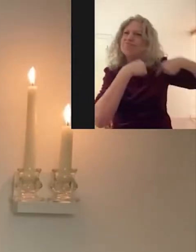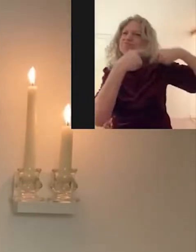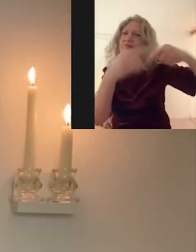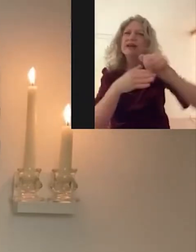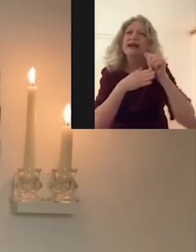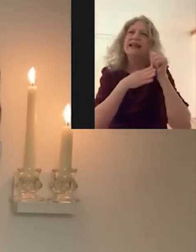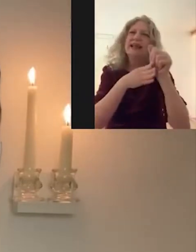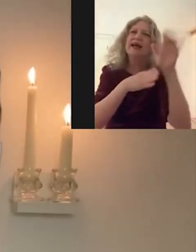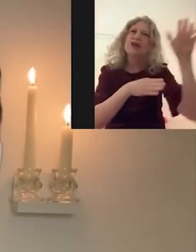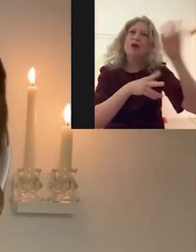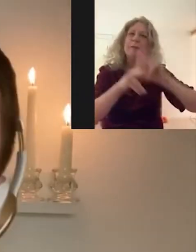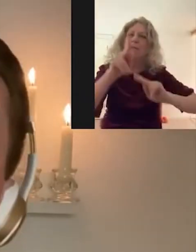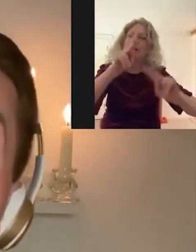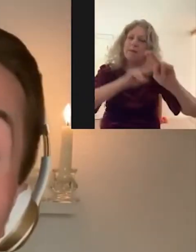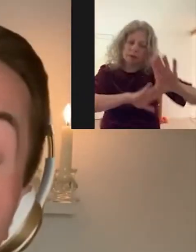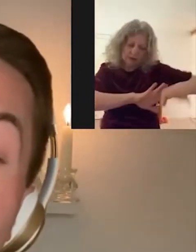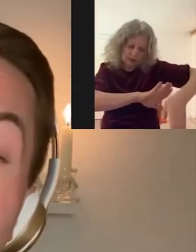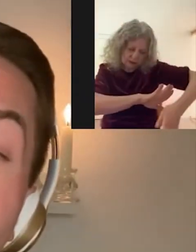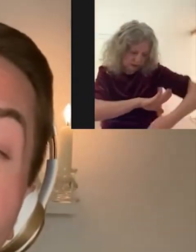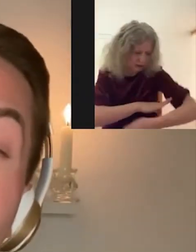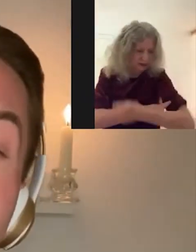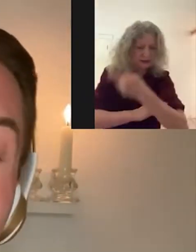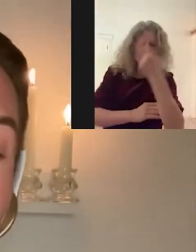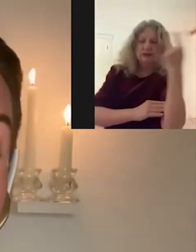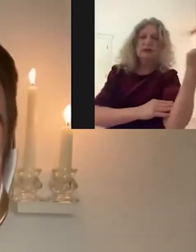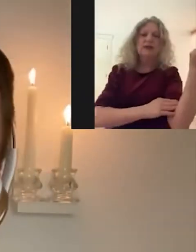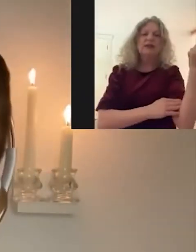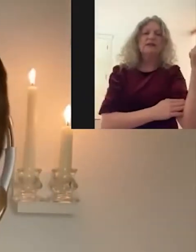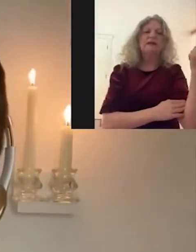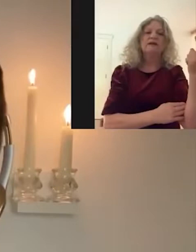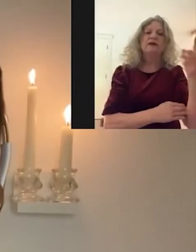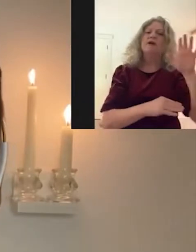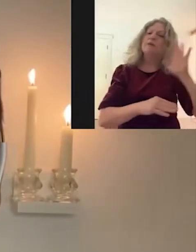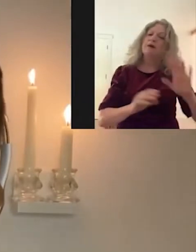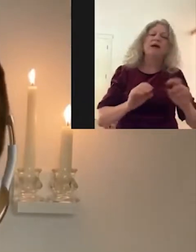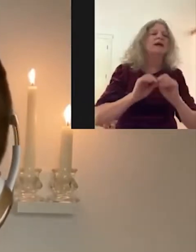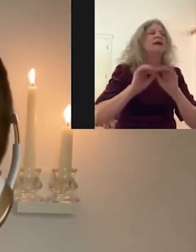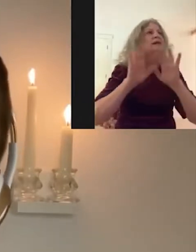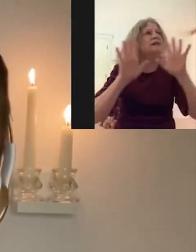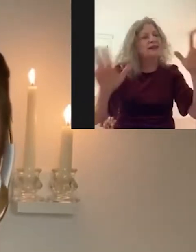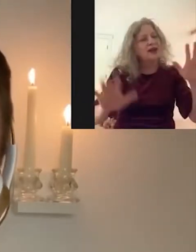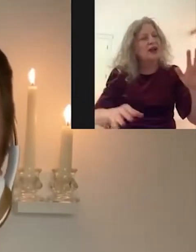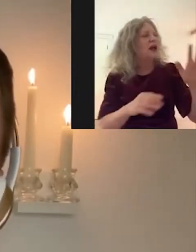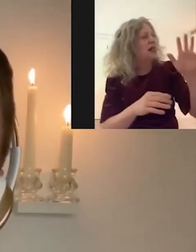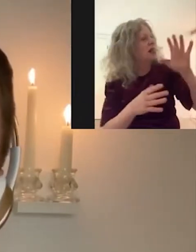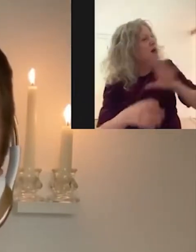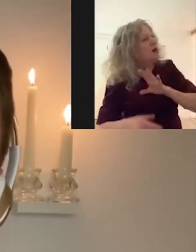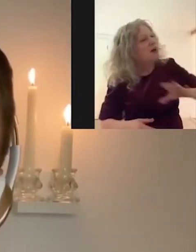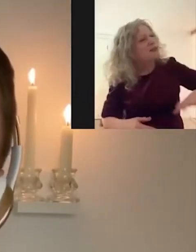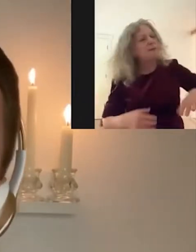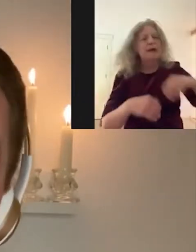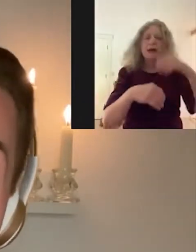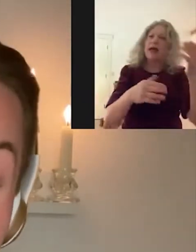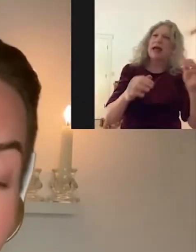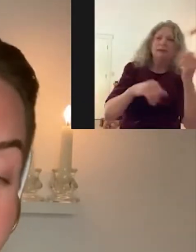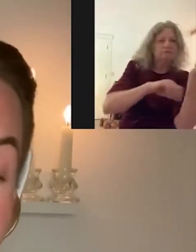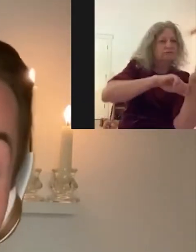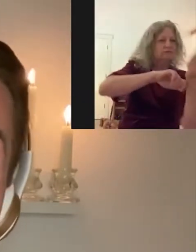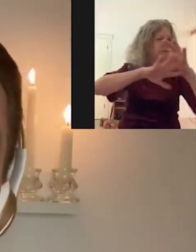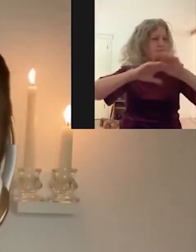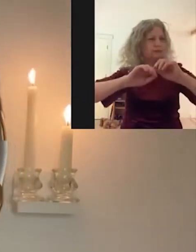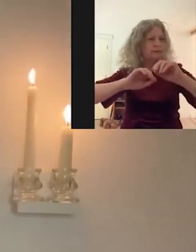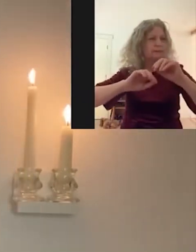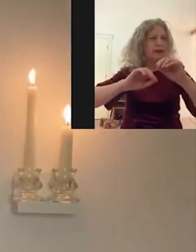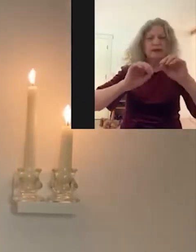and day. May the light of your Christ make our darkness bright, for